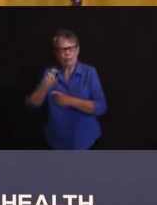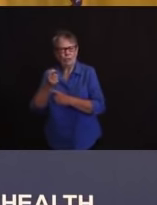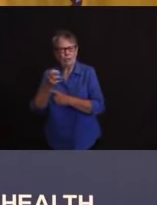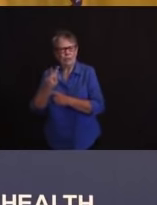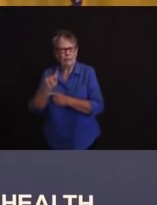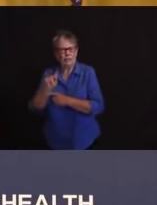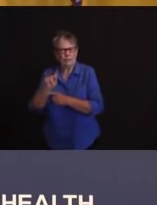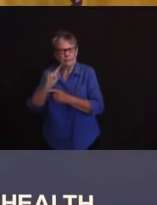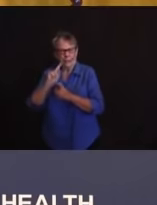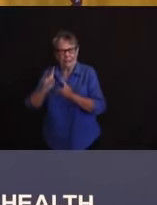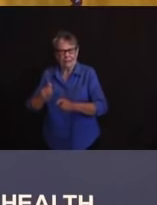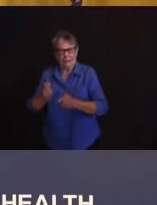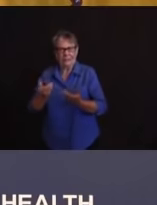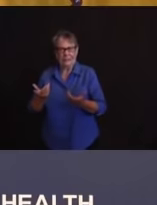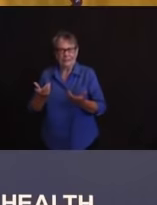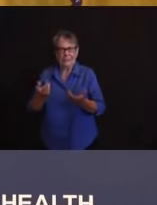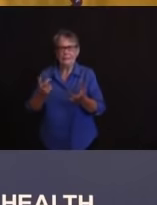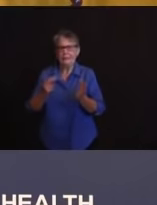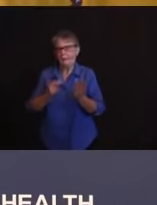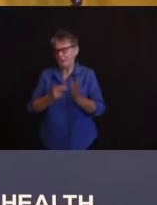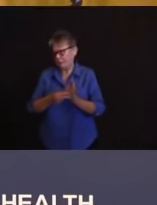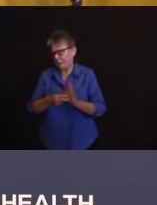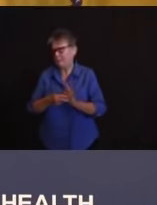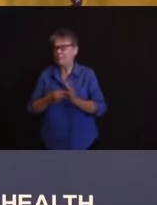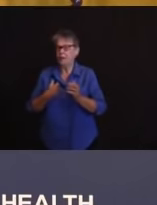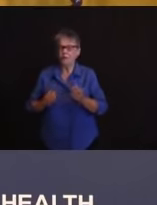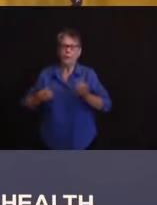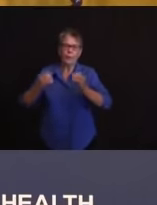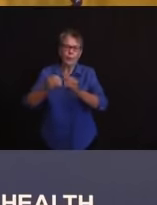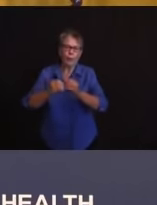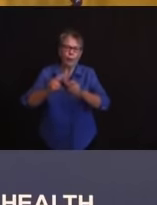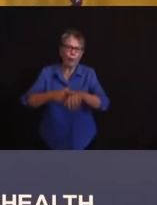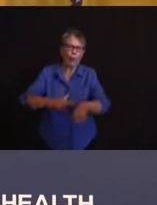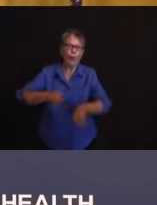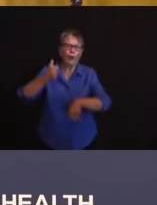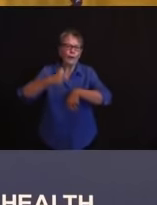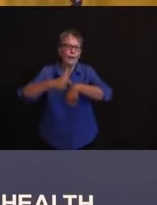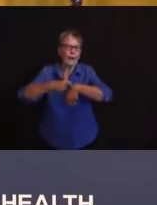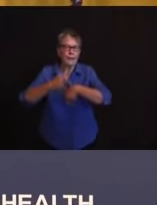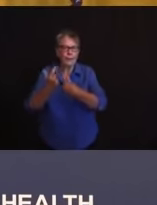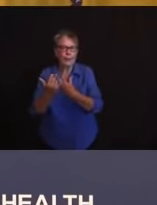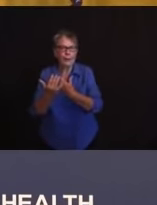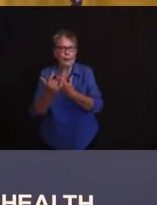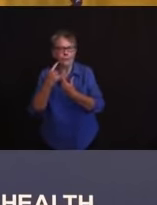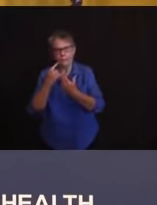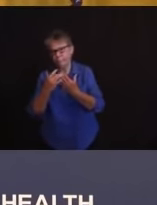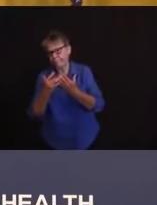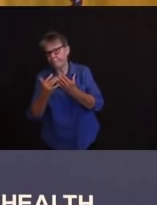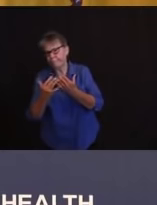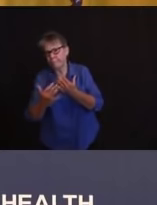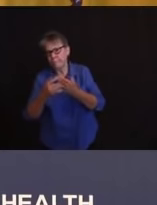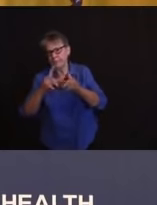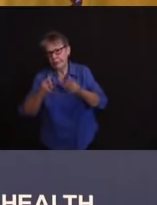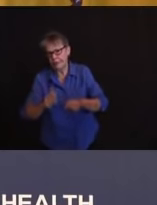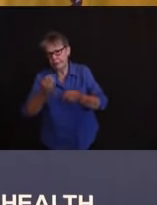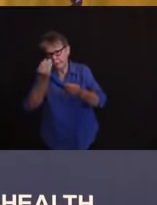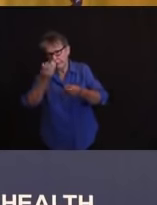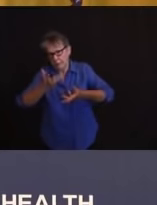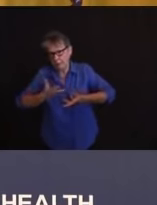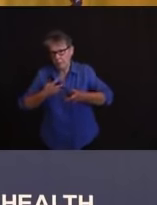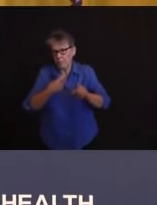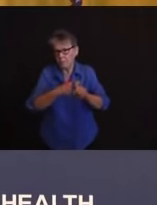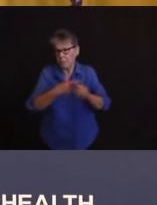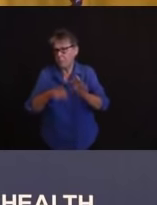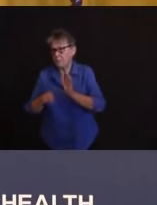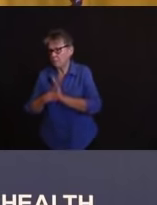window between testing and feedback. You mentioned Westfield. I thought Shelley Brindle, the mayor, has been really good in her